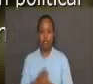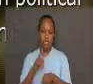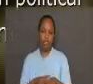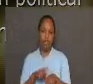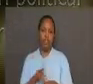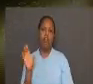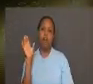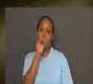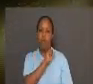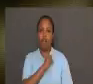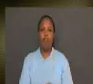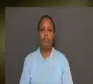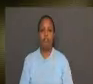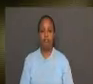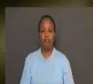Time's up.